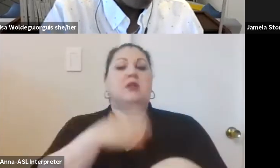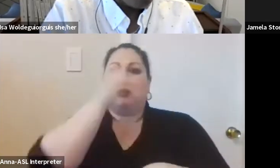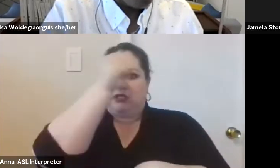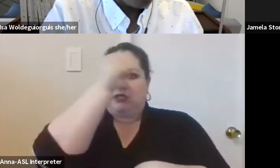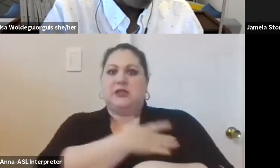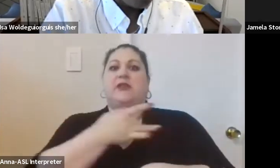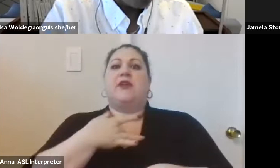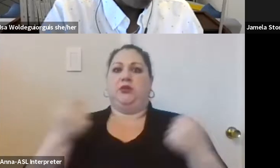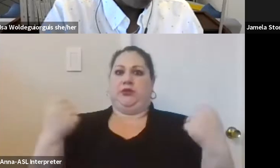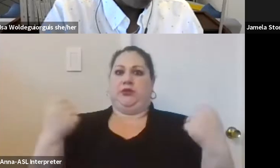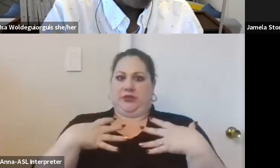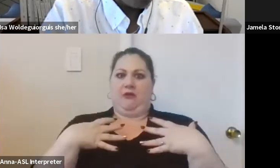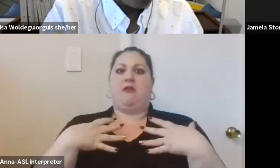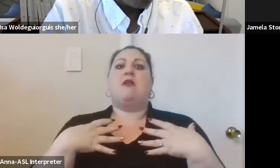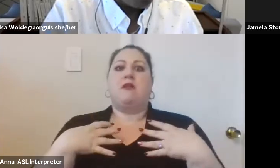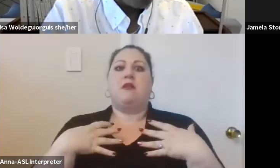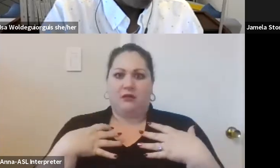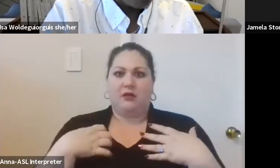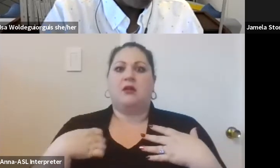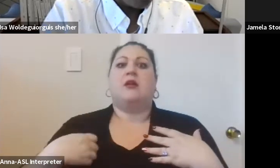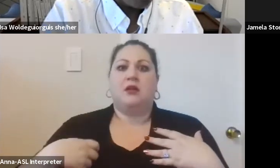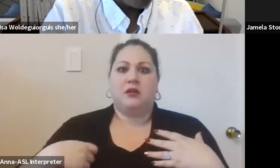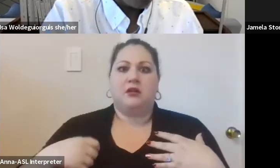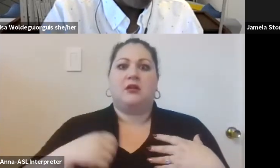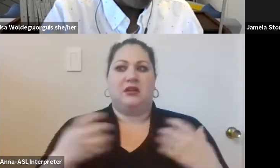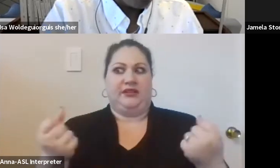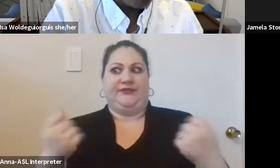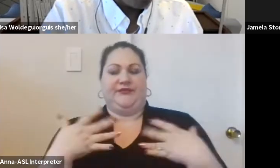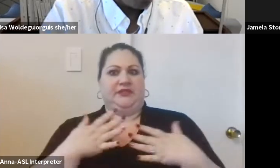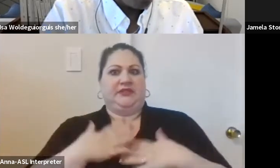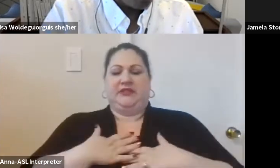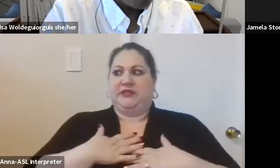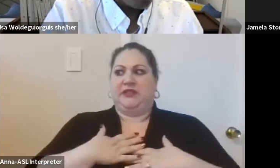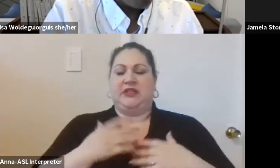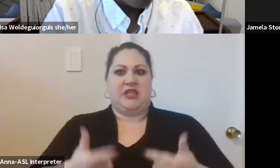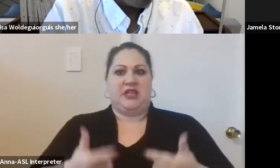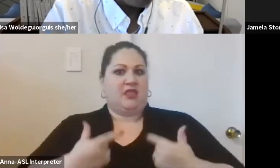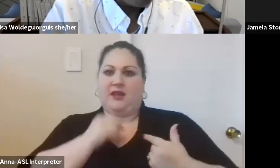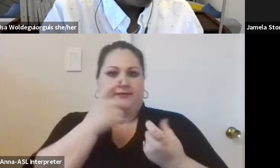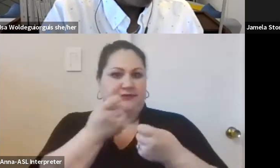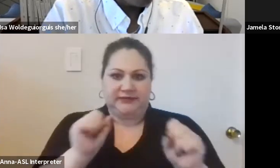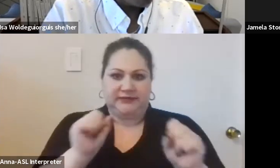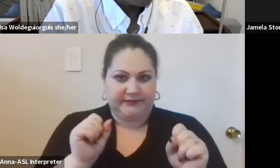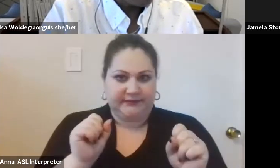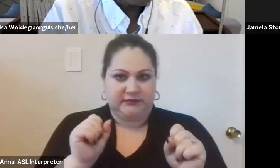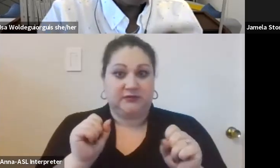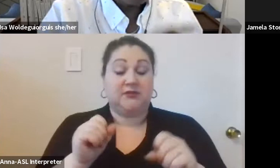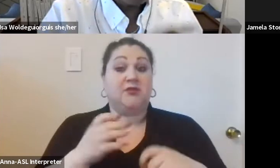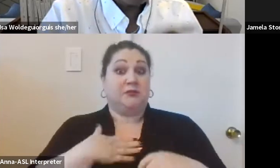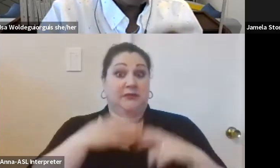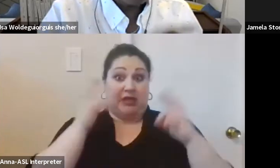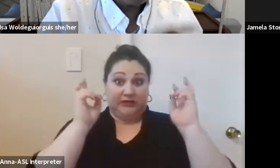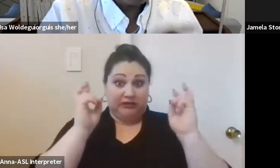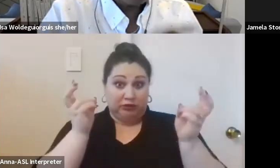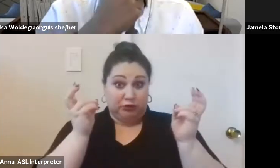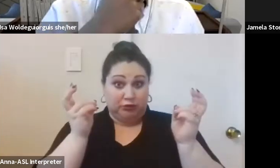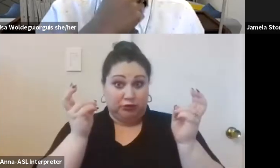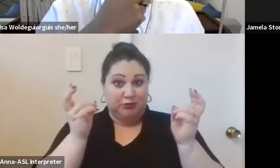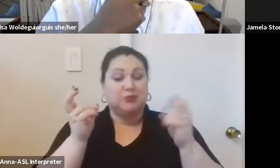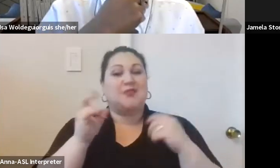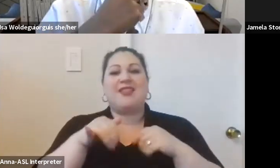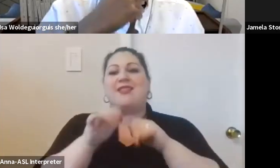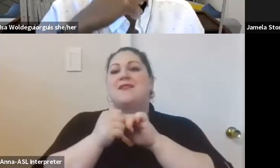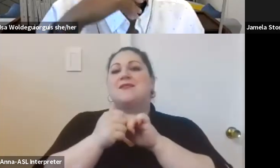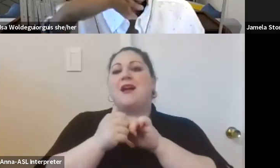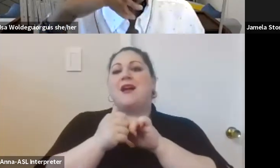very fearful, or fear his life. My problem with that is that this is how things start